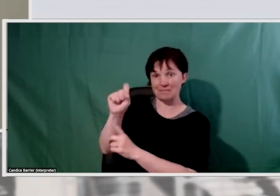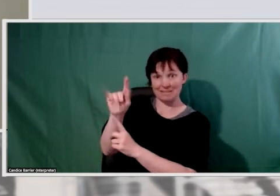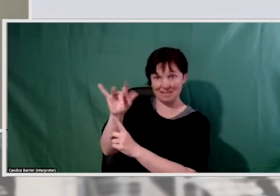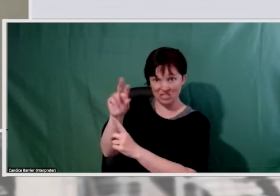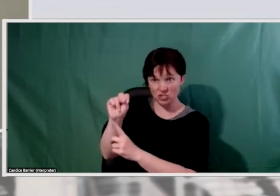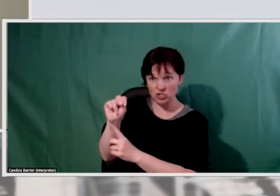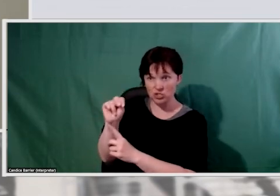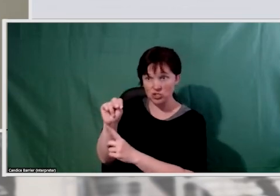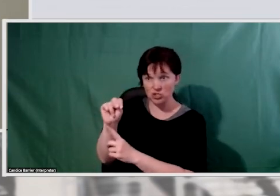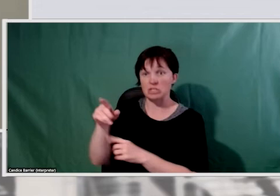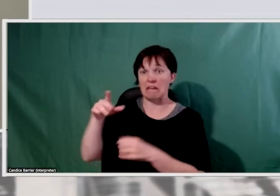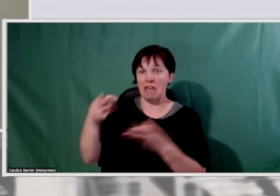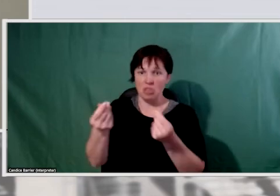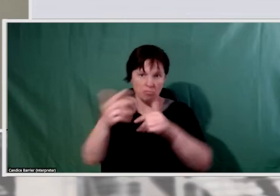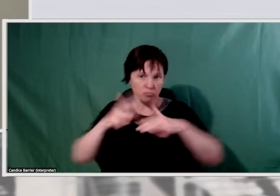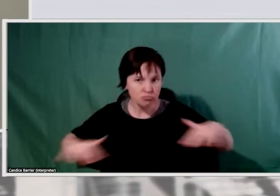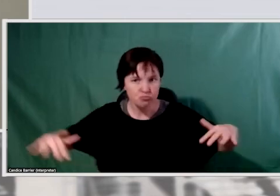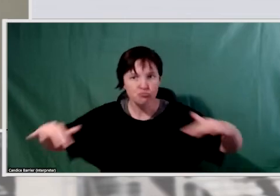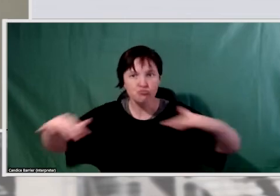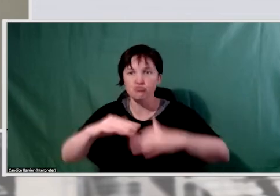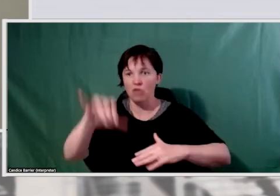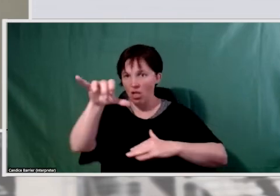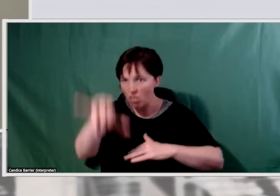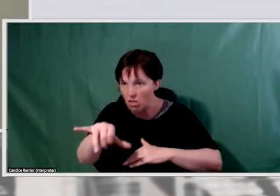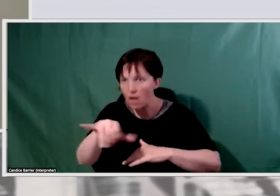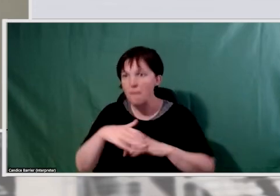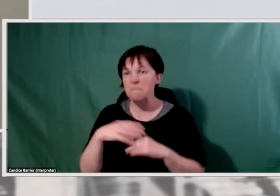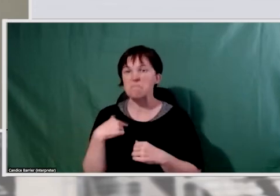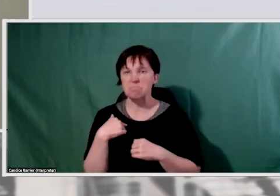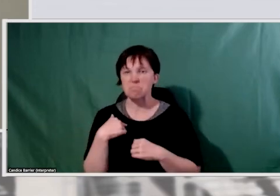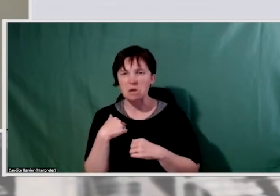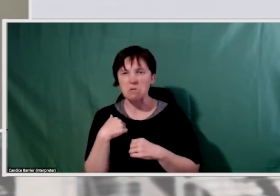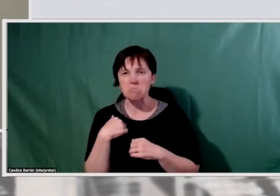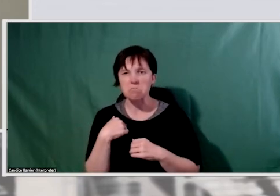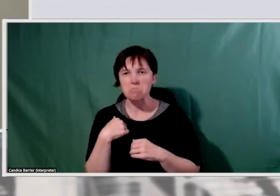city-owned property around there. I can say that